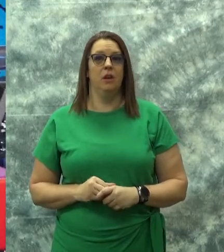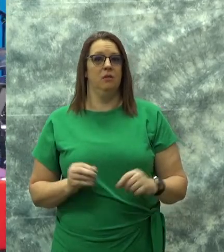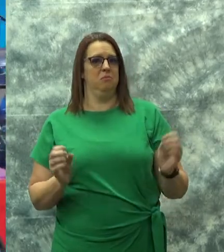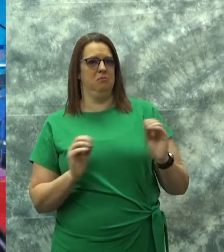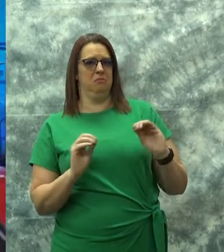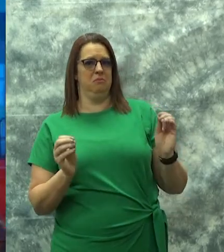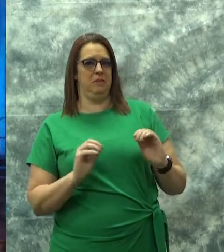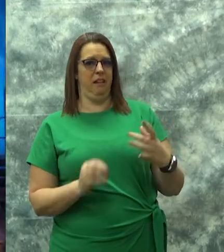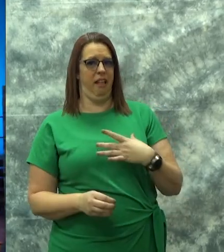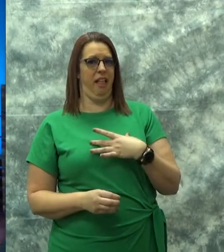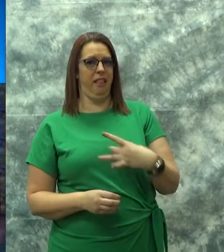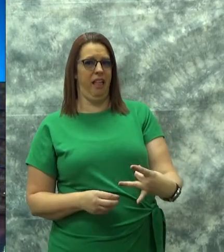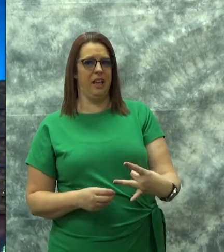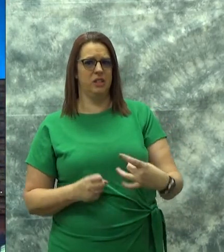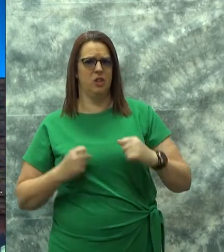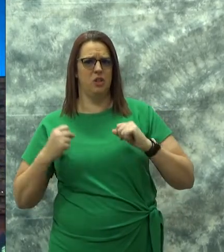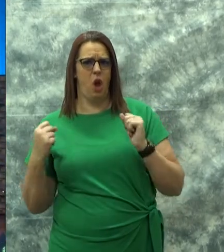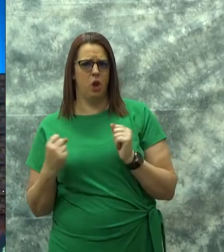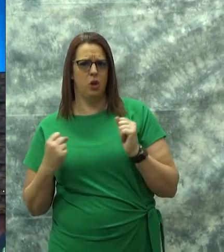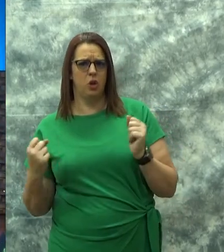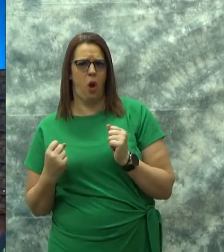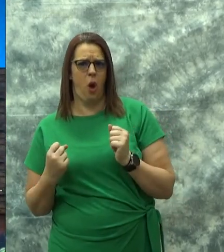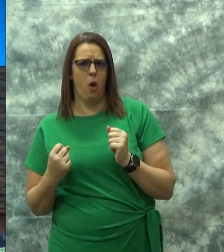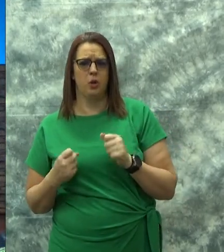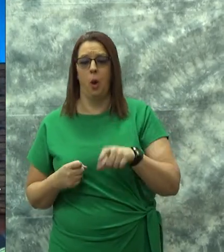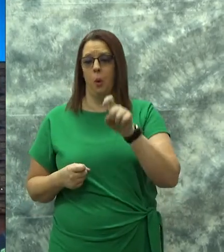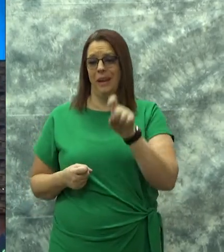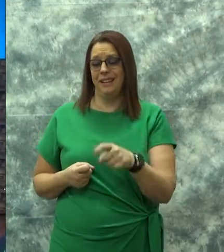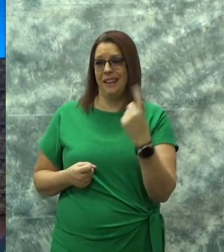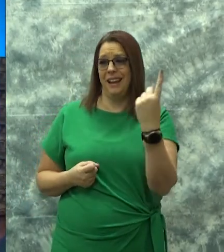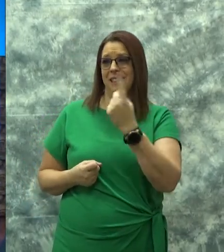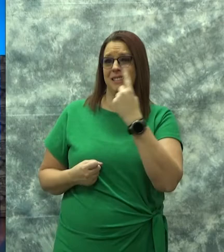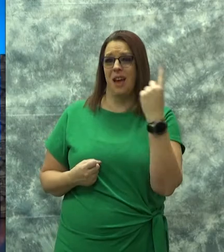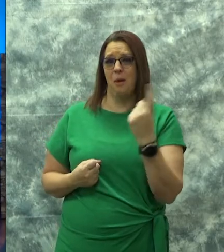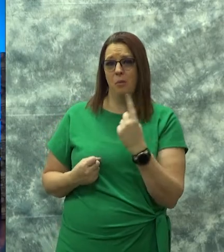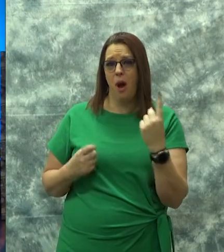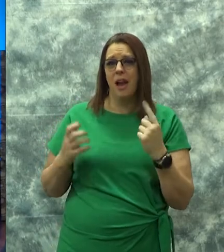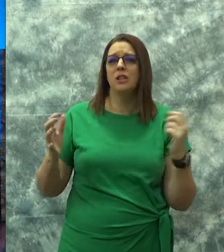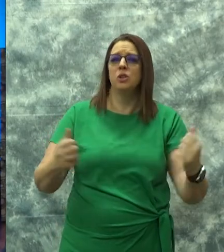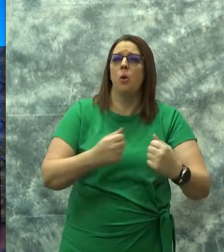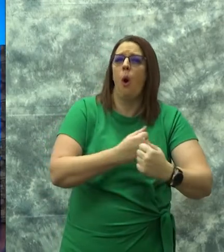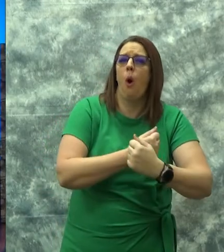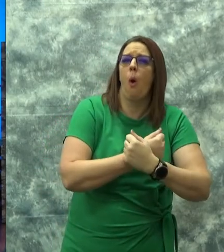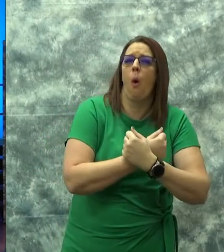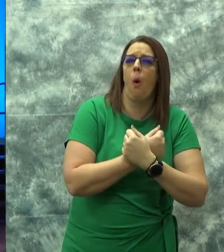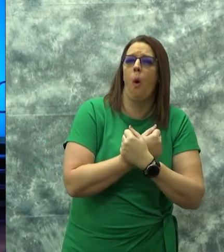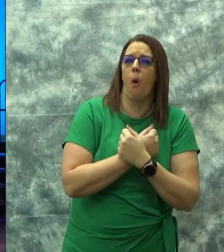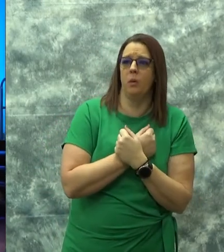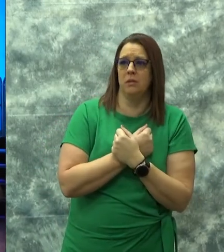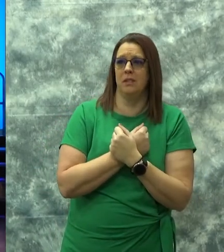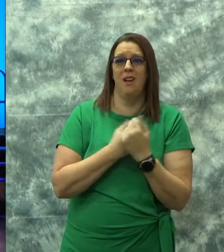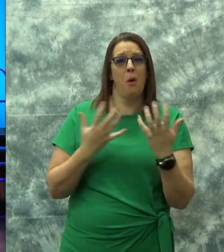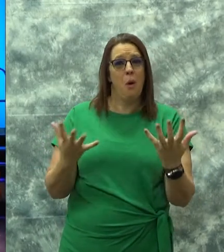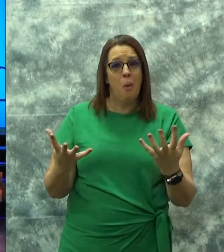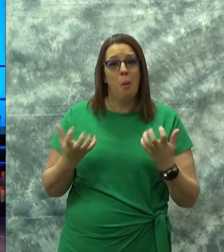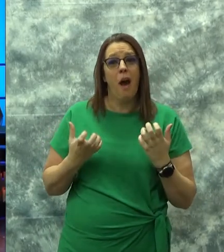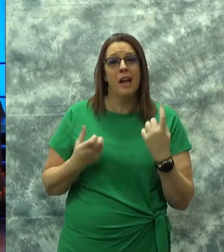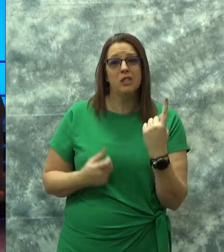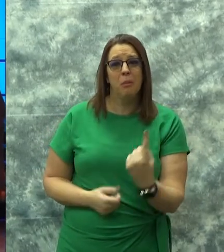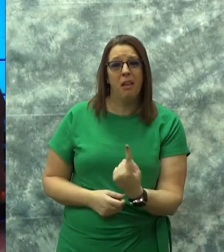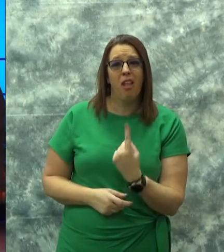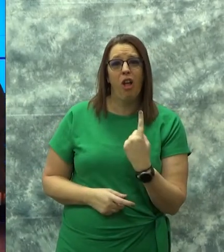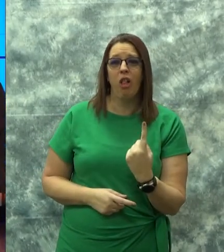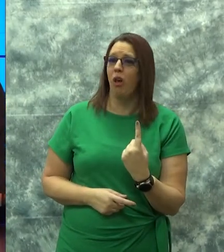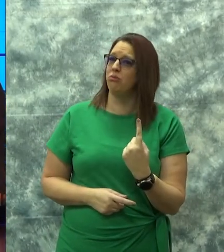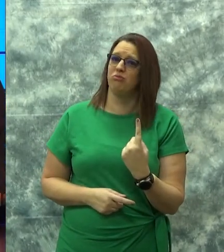now. Nobody likes the cold. We all need someone to hold. No one wants to be